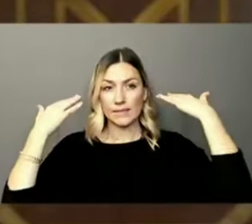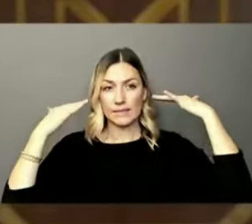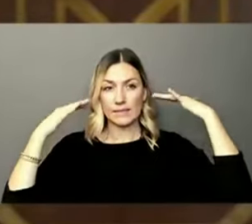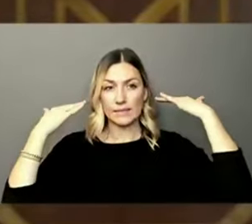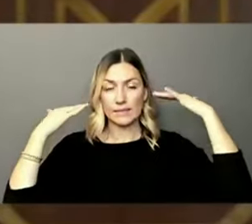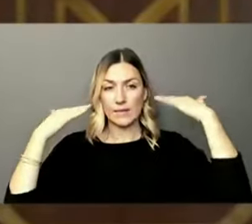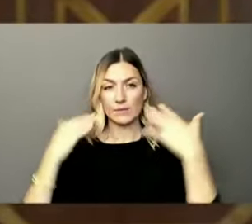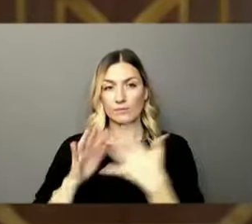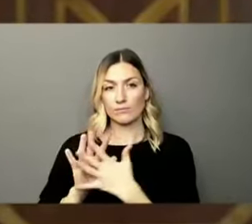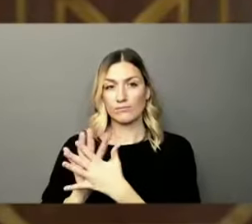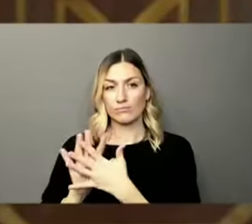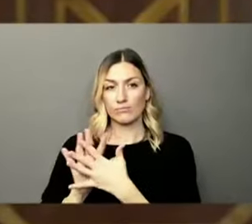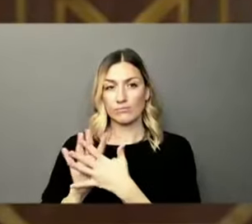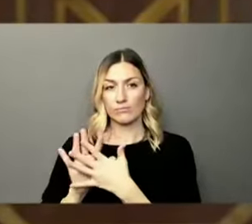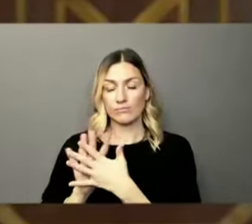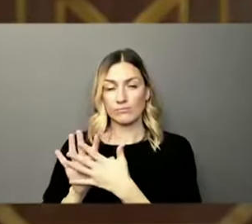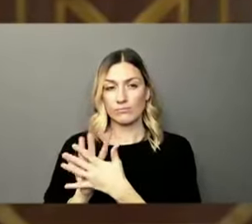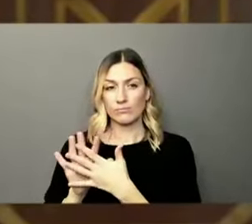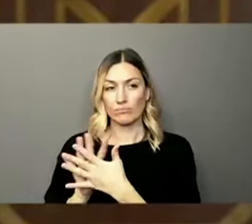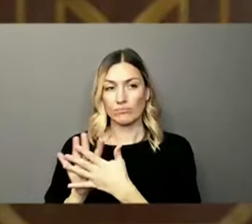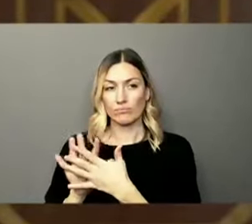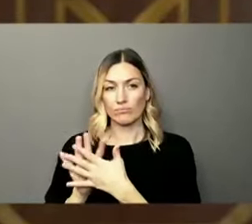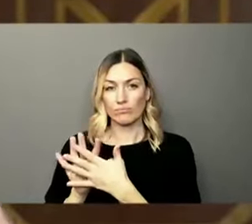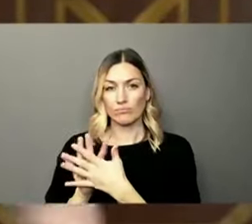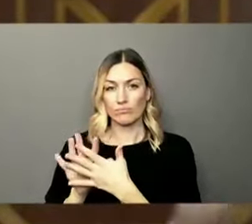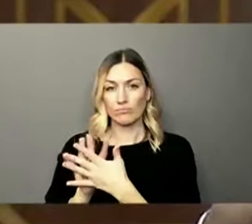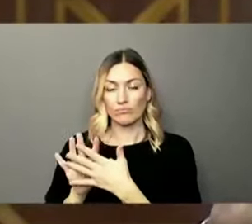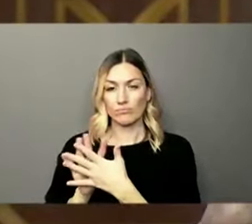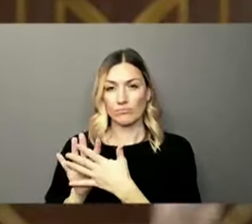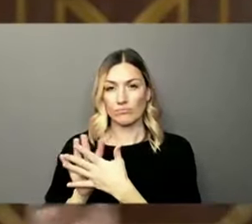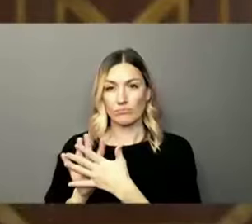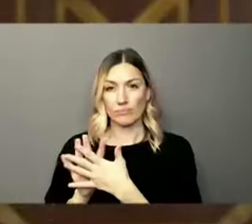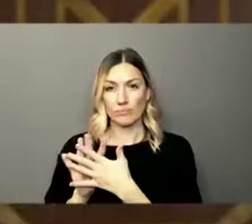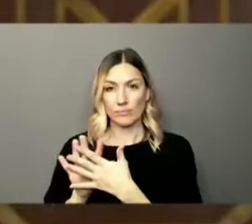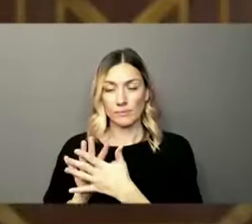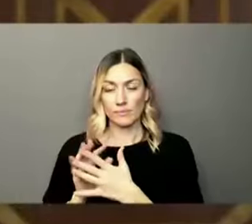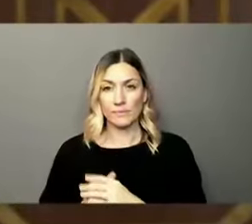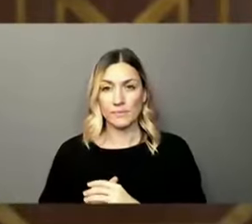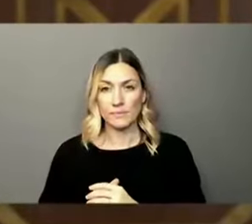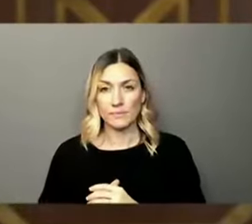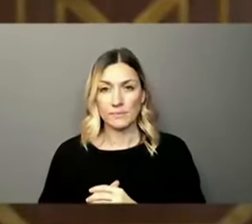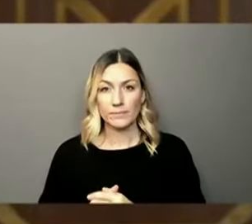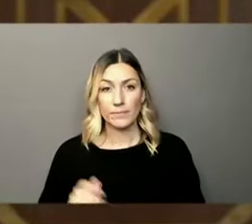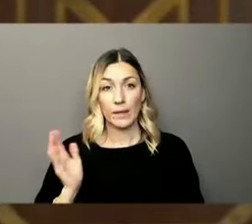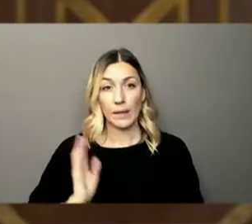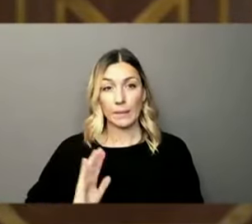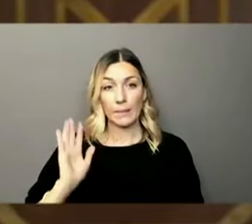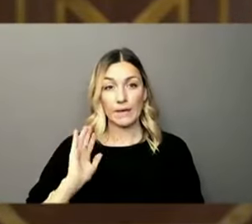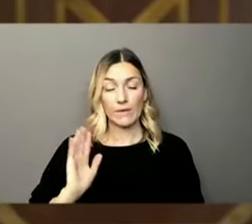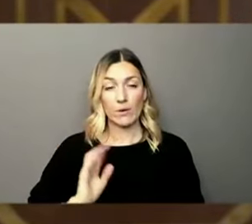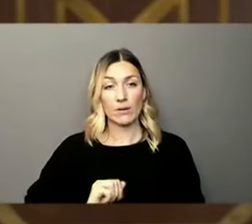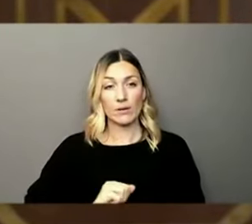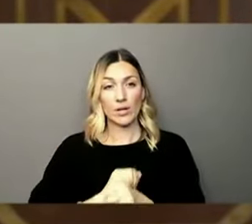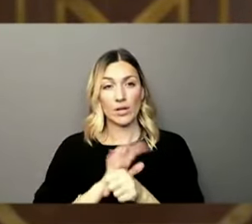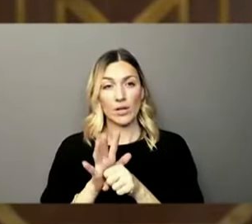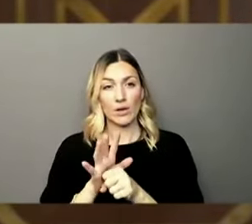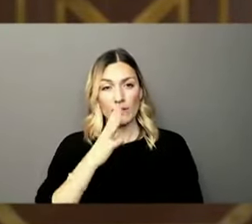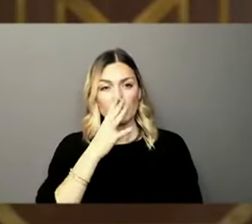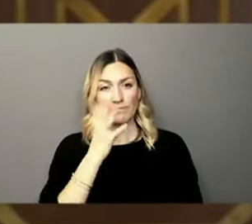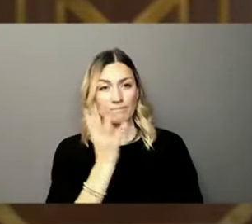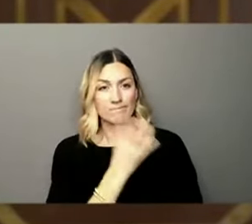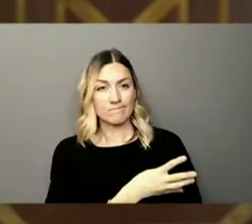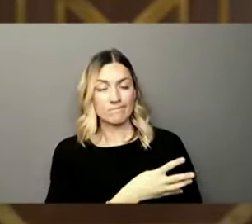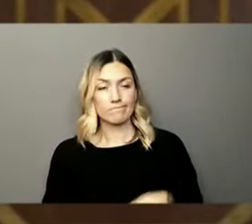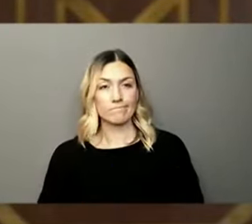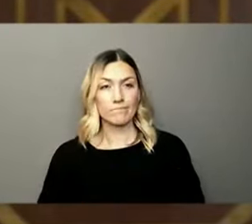decline in Parkinson's disease after the Spanish flu, but we just swept it under the rug. For other viruses, including polio,